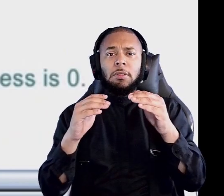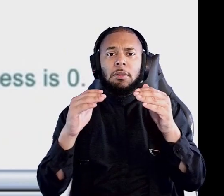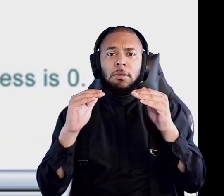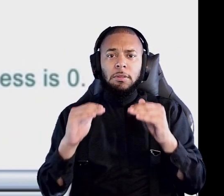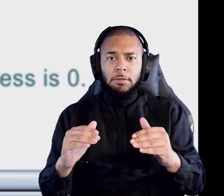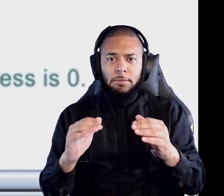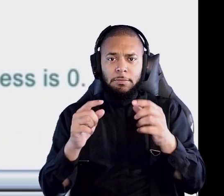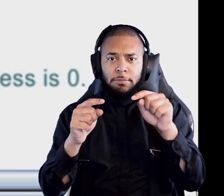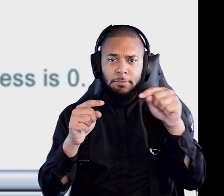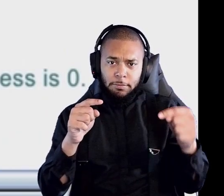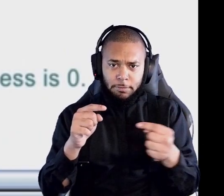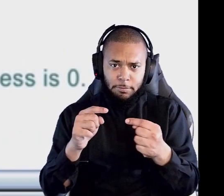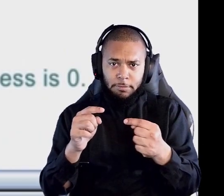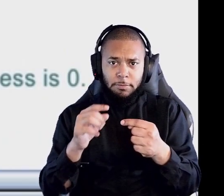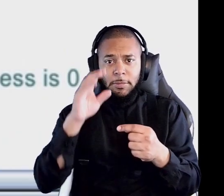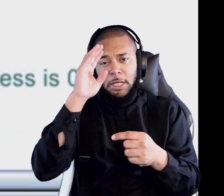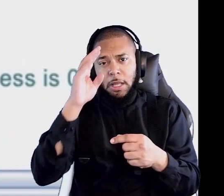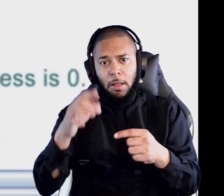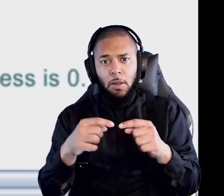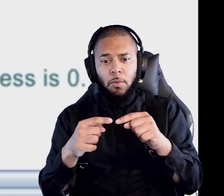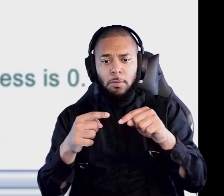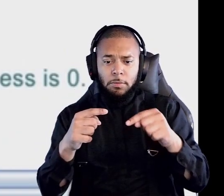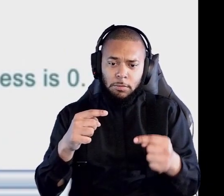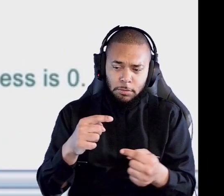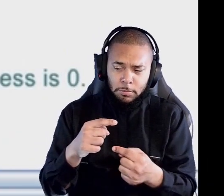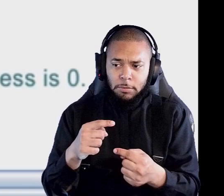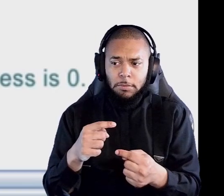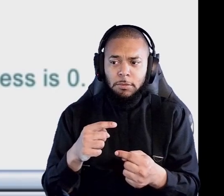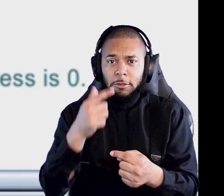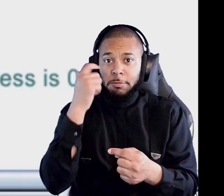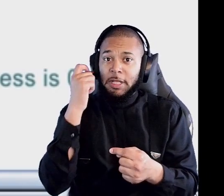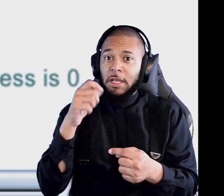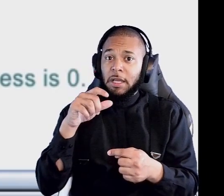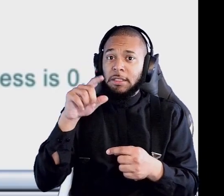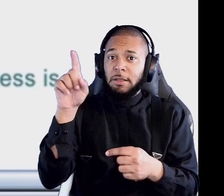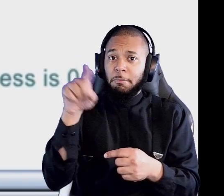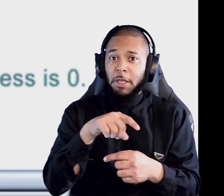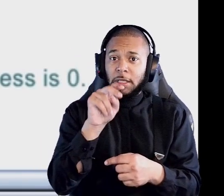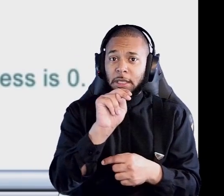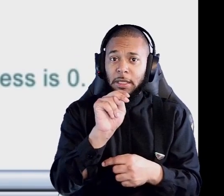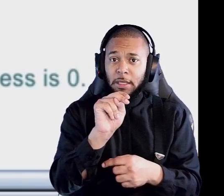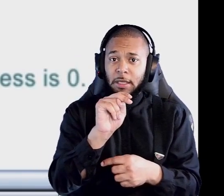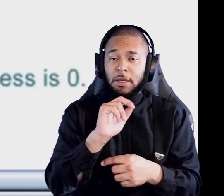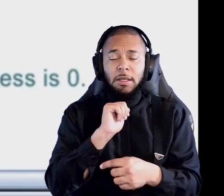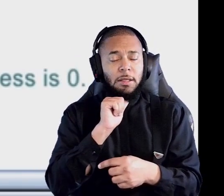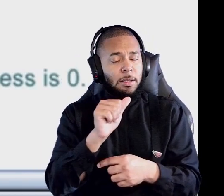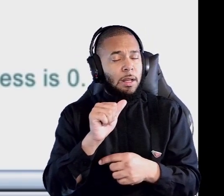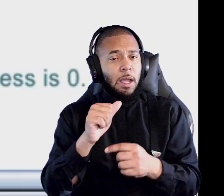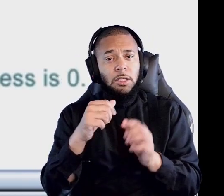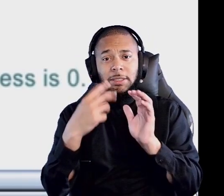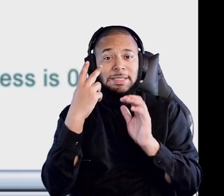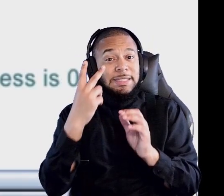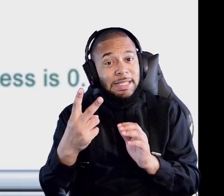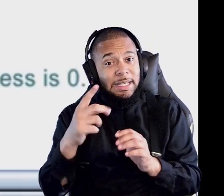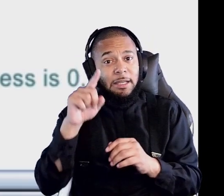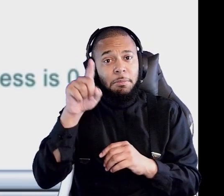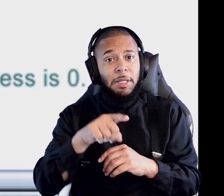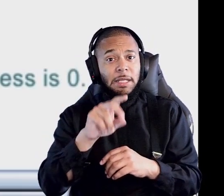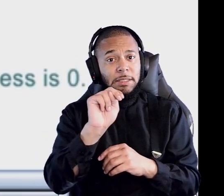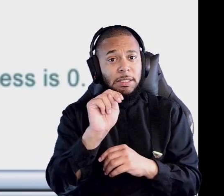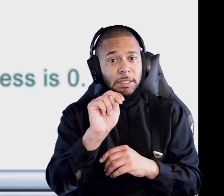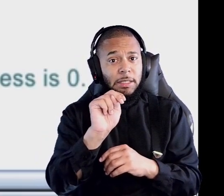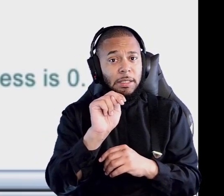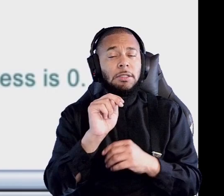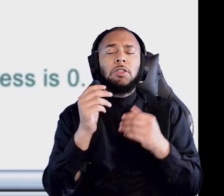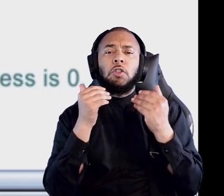new line. It prints hello. But because of that backslash n, notice it doesn't print backslash n. It just goes to a whole